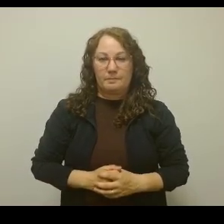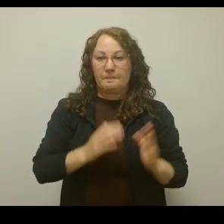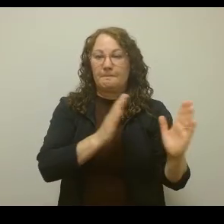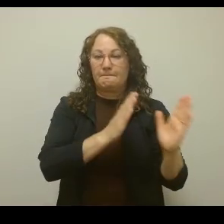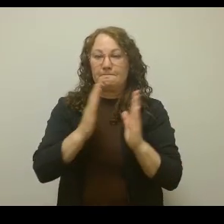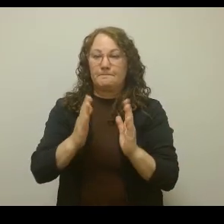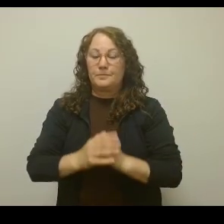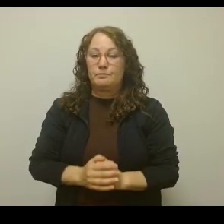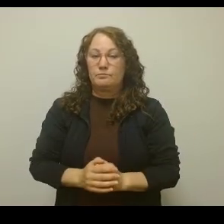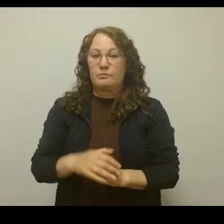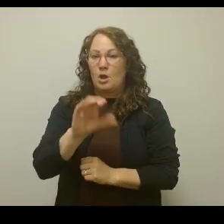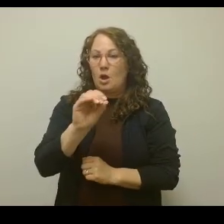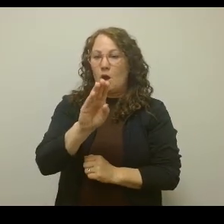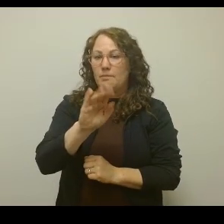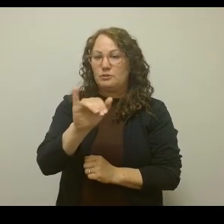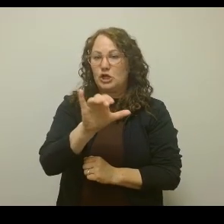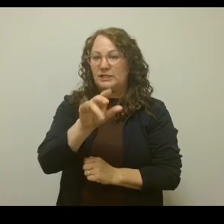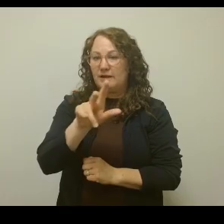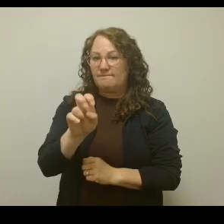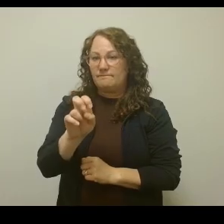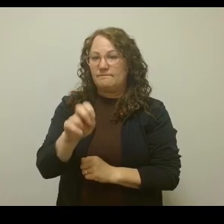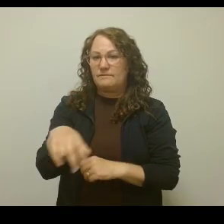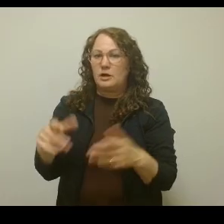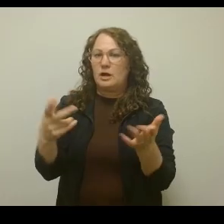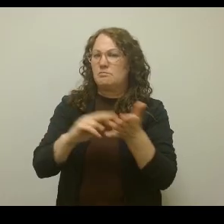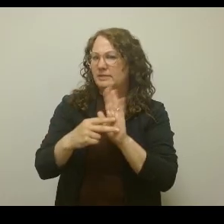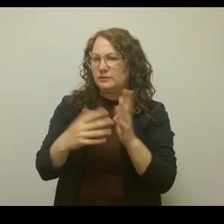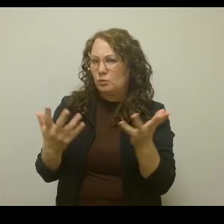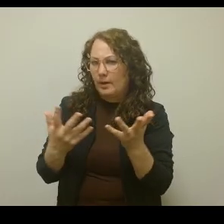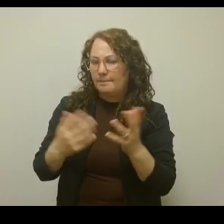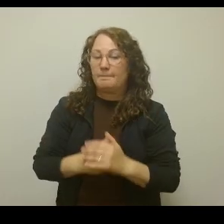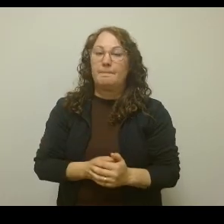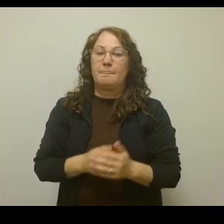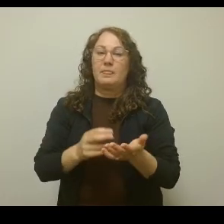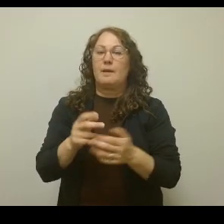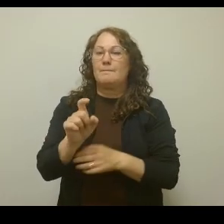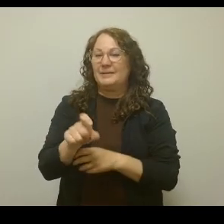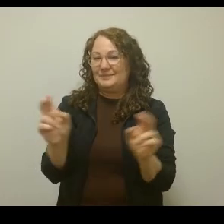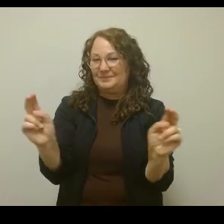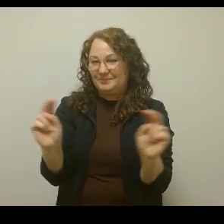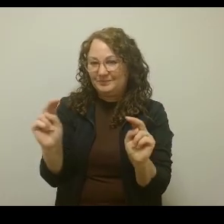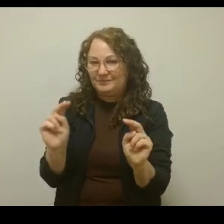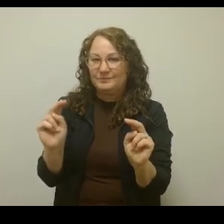Objective. What do we mean by objective? A summary must be objective